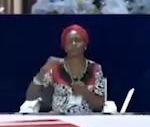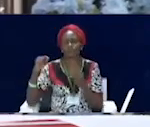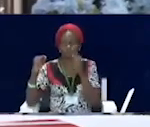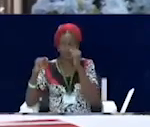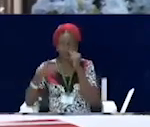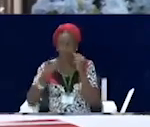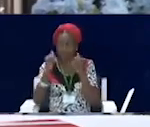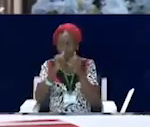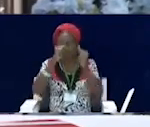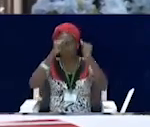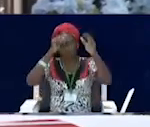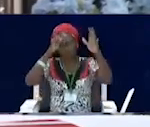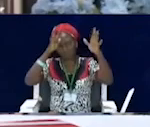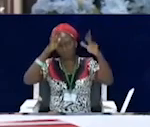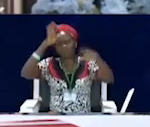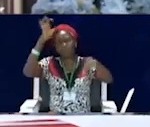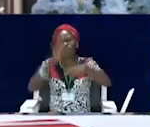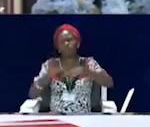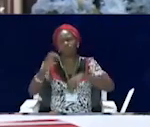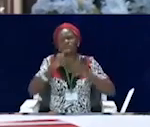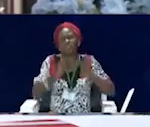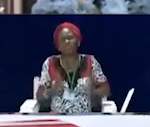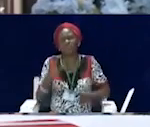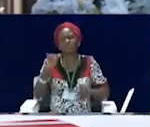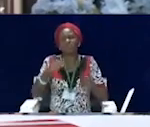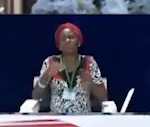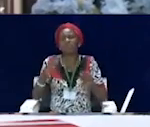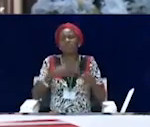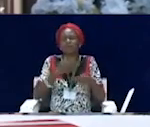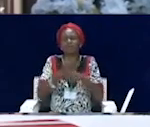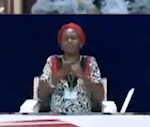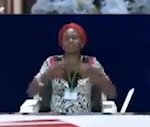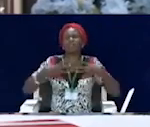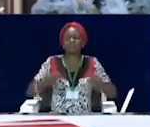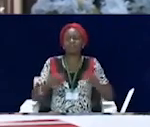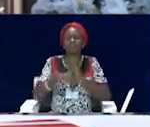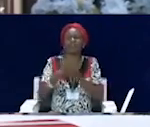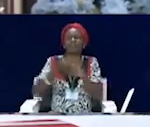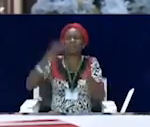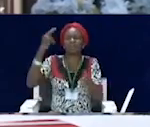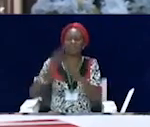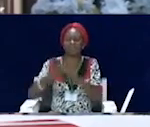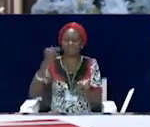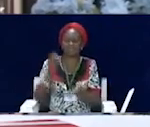I said, Father, touch them physically and make them whole.